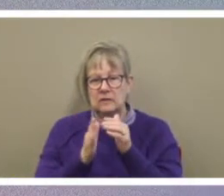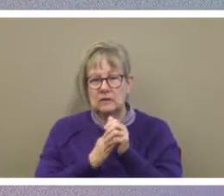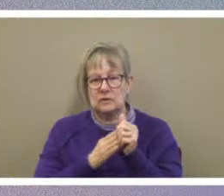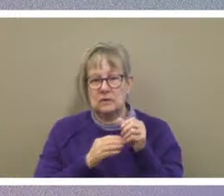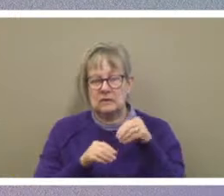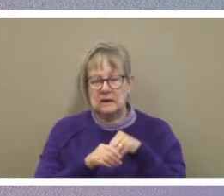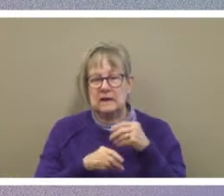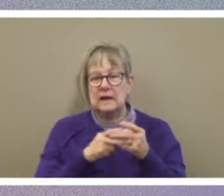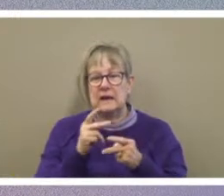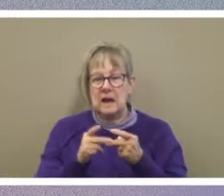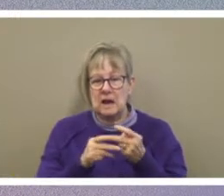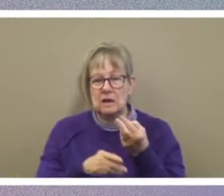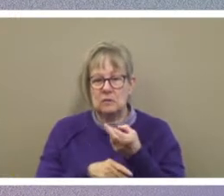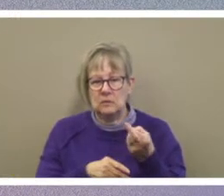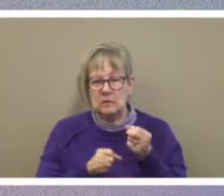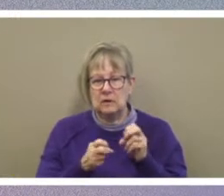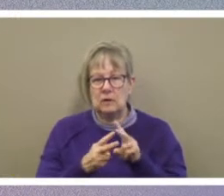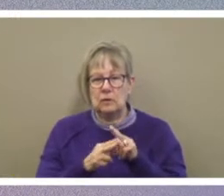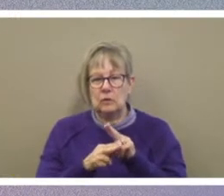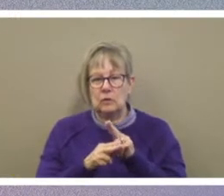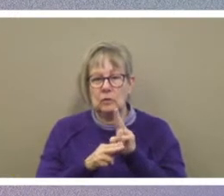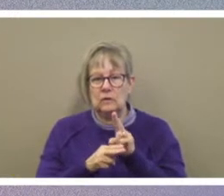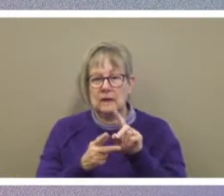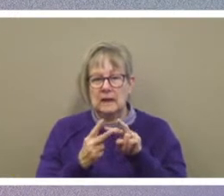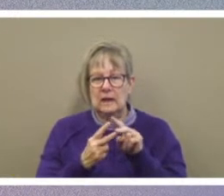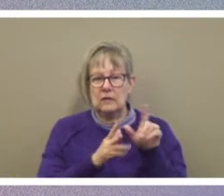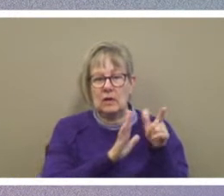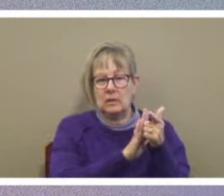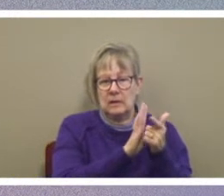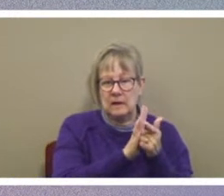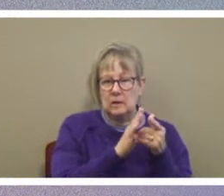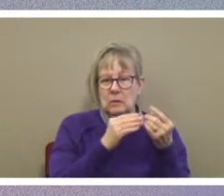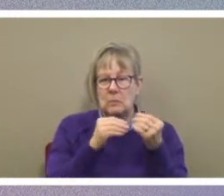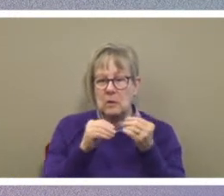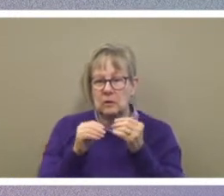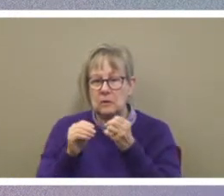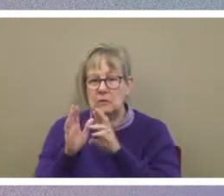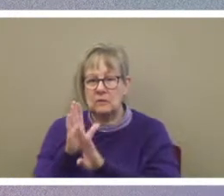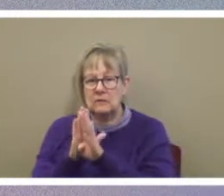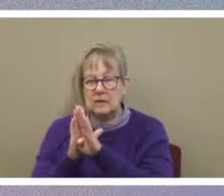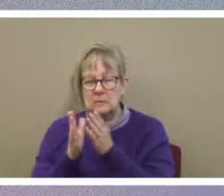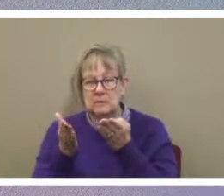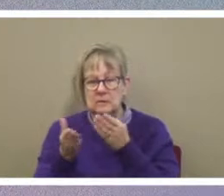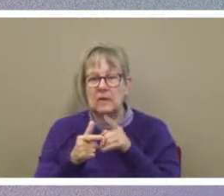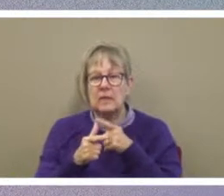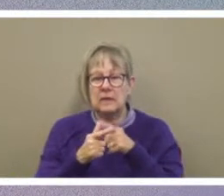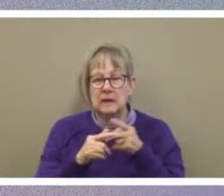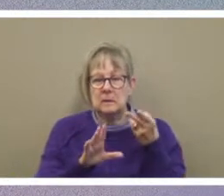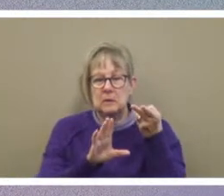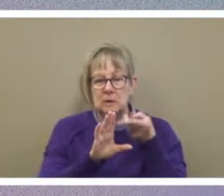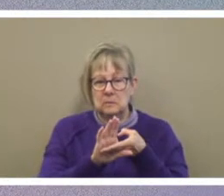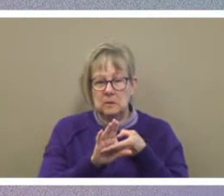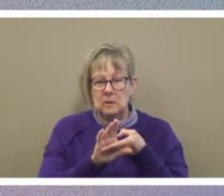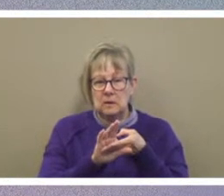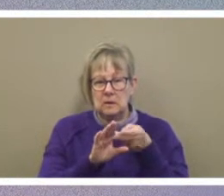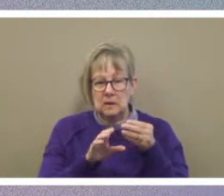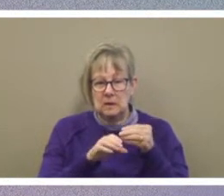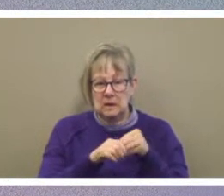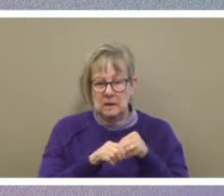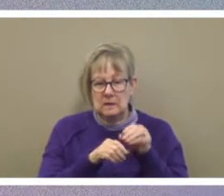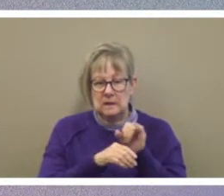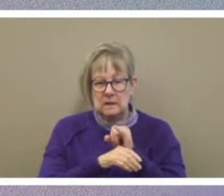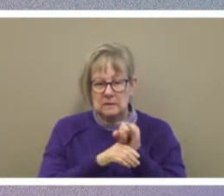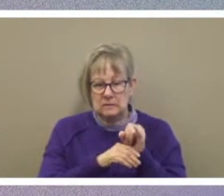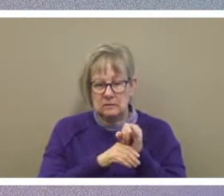resources that they can use on either legal, marketing, or development services. They then participate at an end-of-season